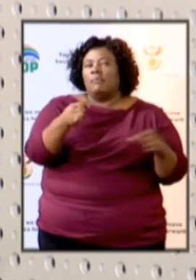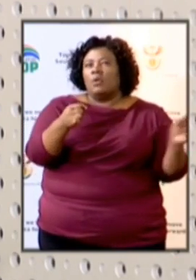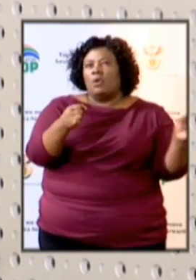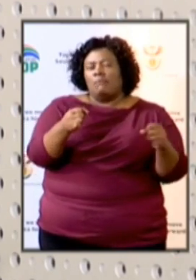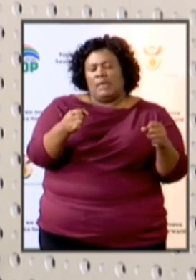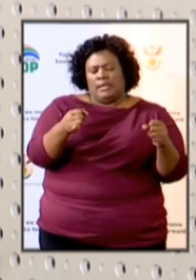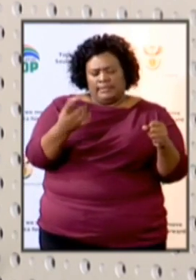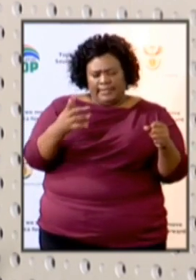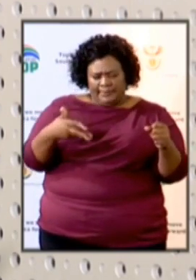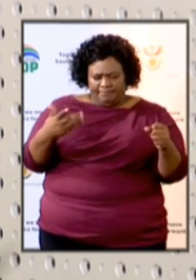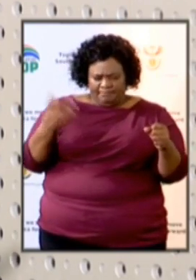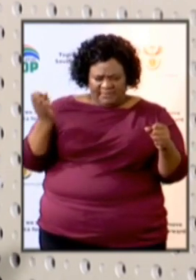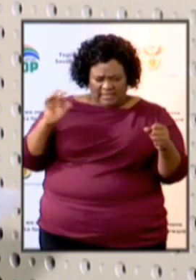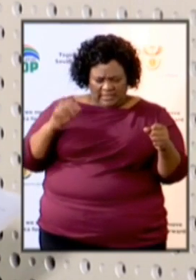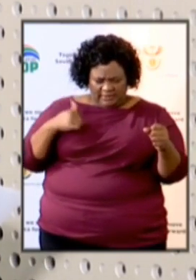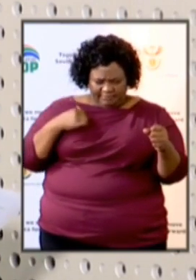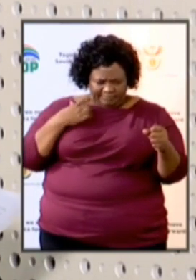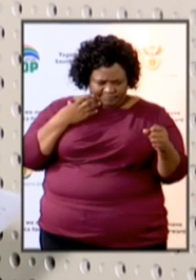my slides now?